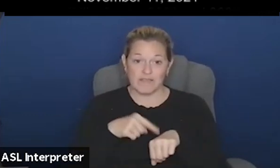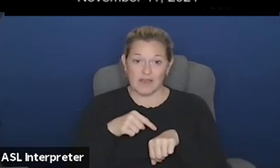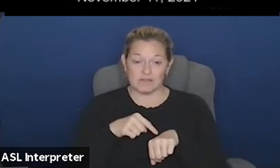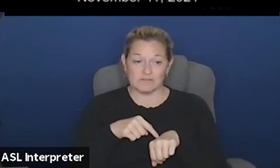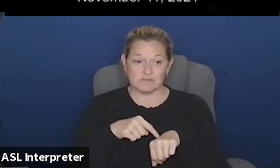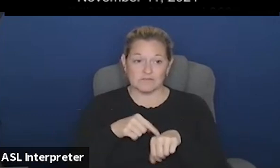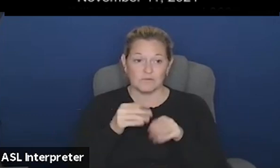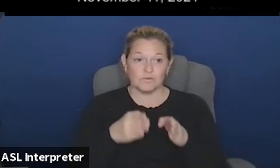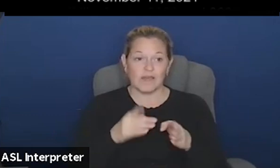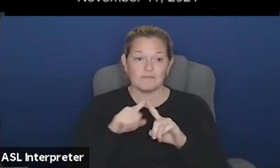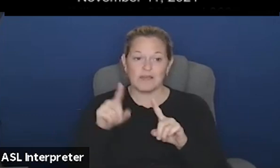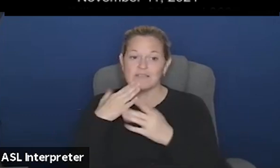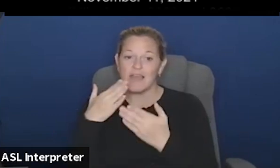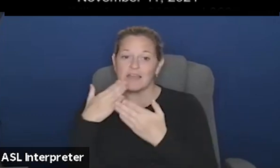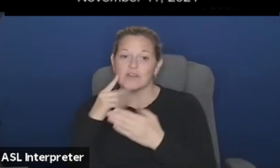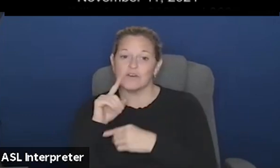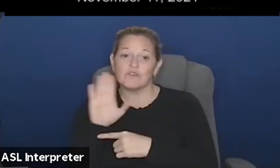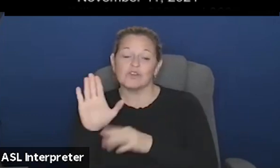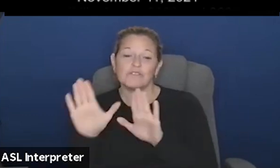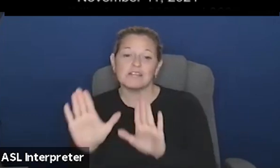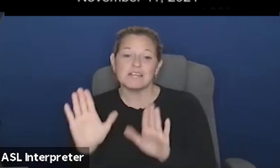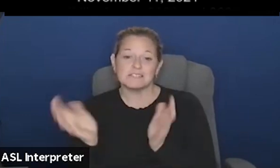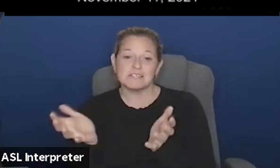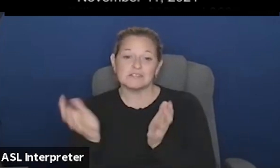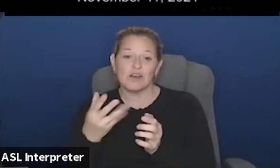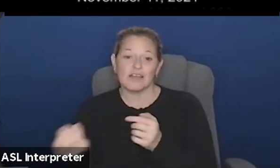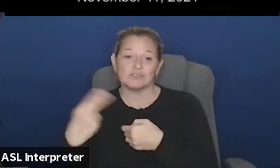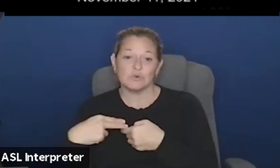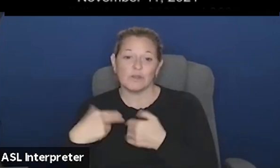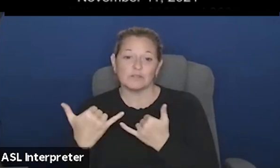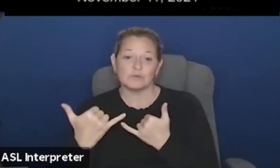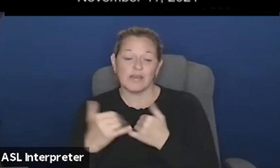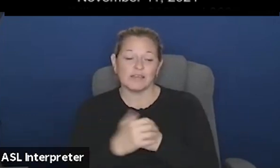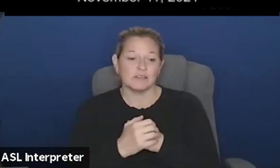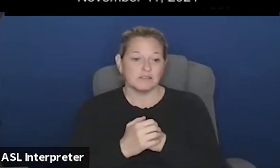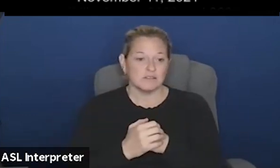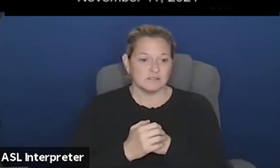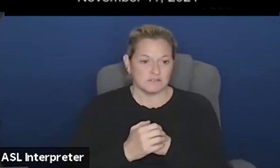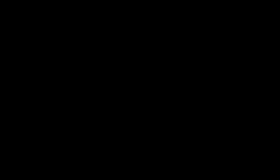I want to thank you both so much for your fantastic talk and for joining us today. Thank you so much. Thank you.